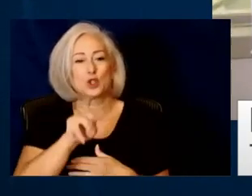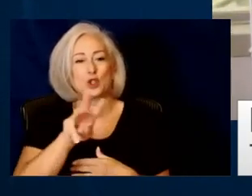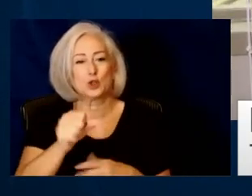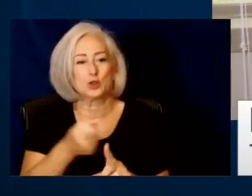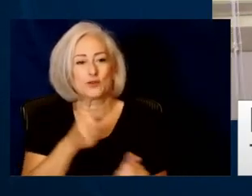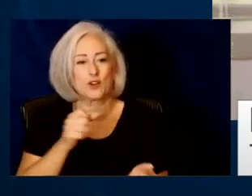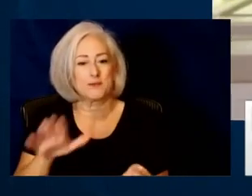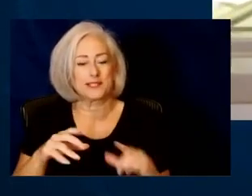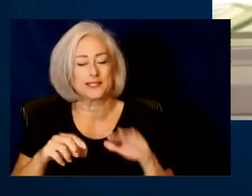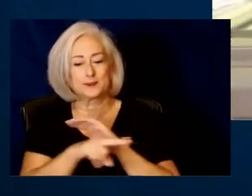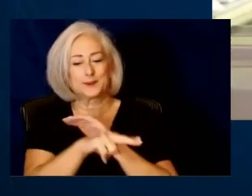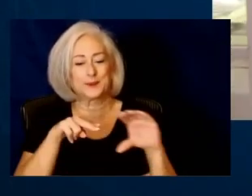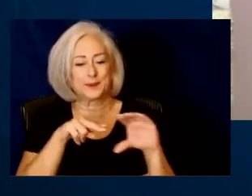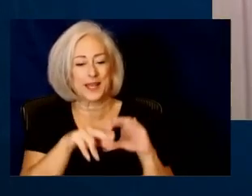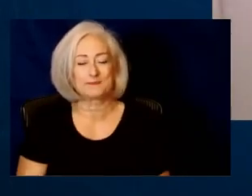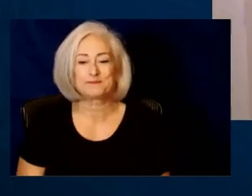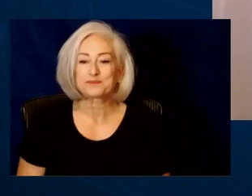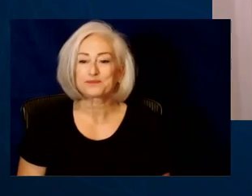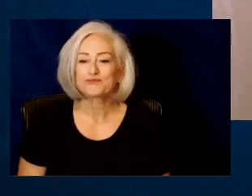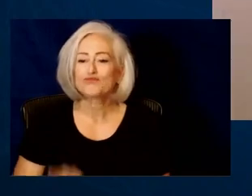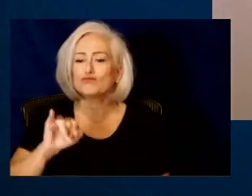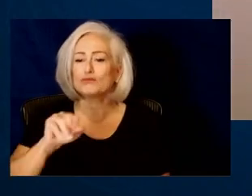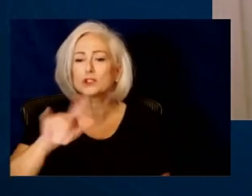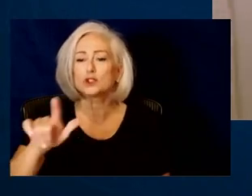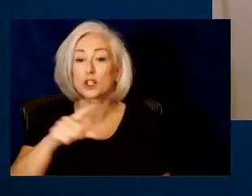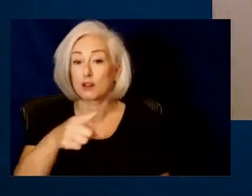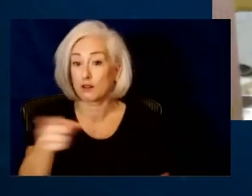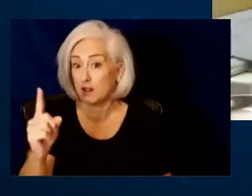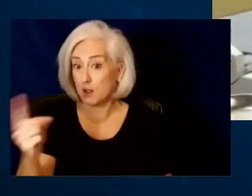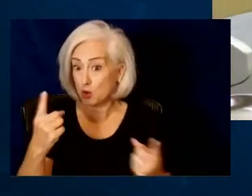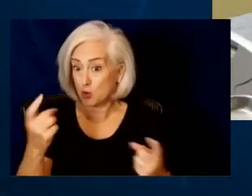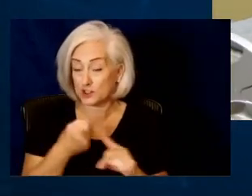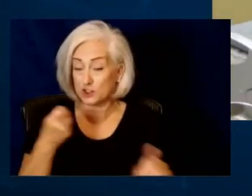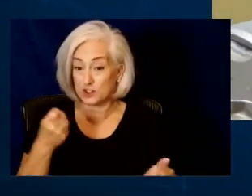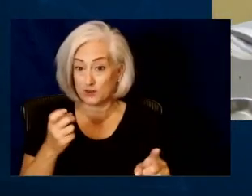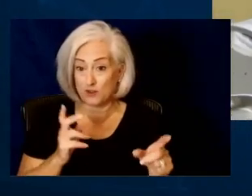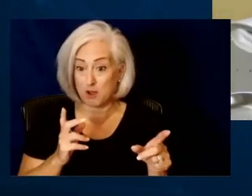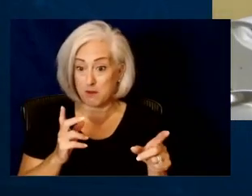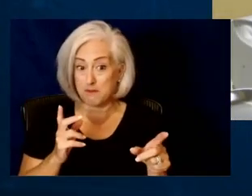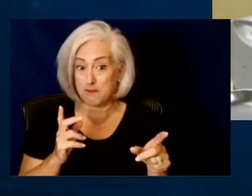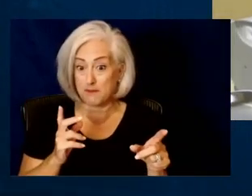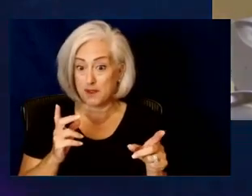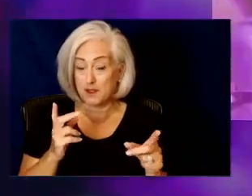Jill, I bet we have some questions from our viewers popping up this morning. What do you got?